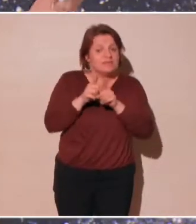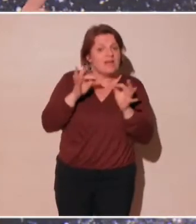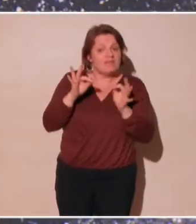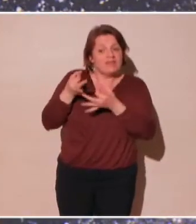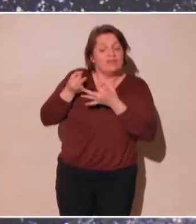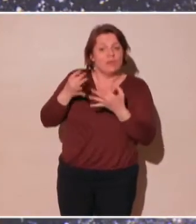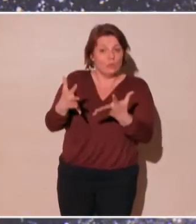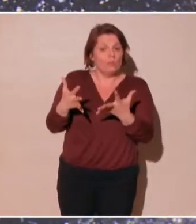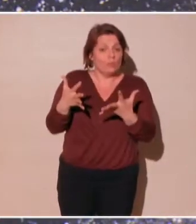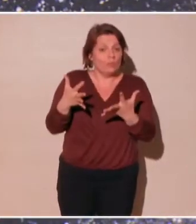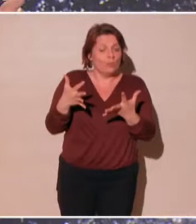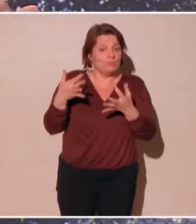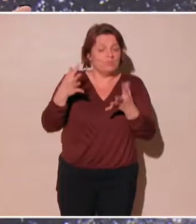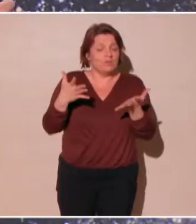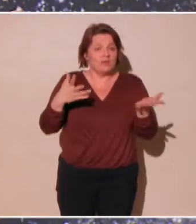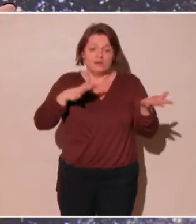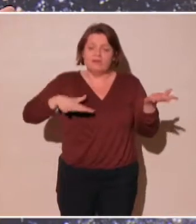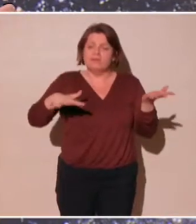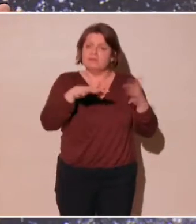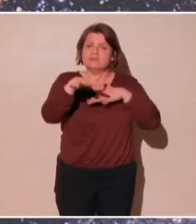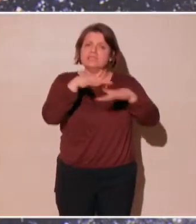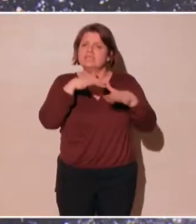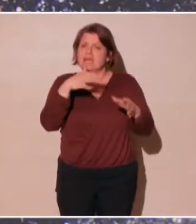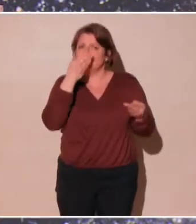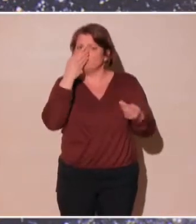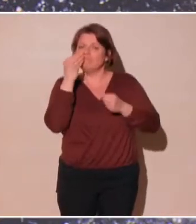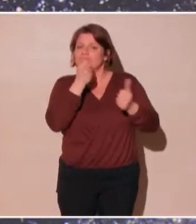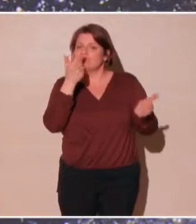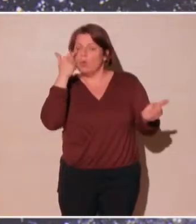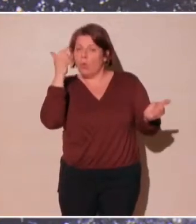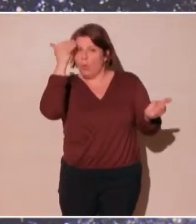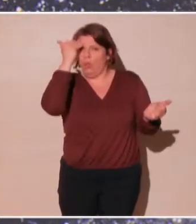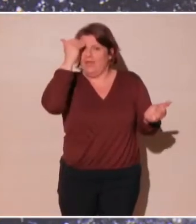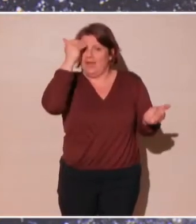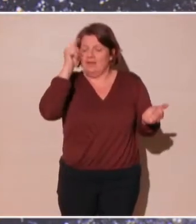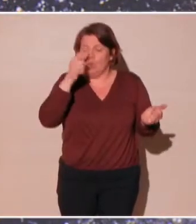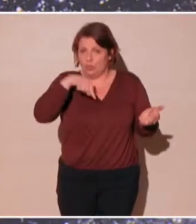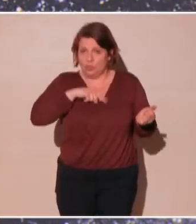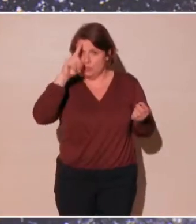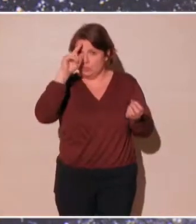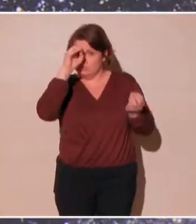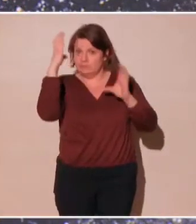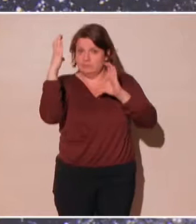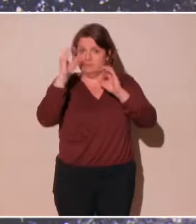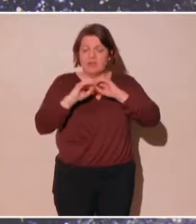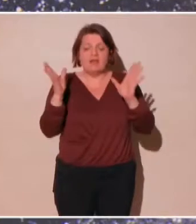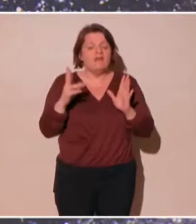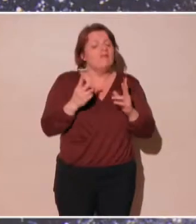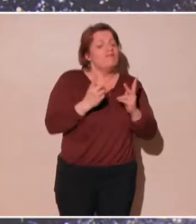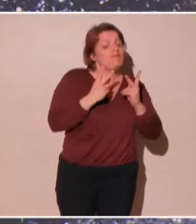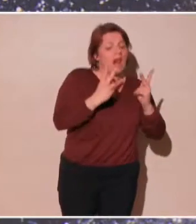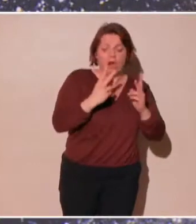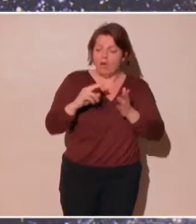a time conflict as well. So this is something that we know quite a bit about. And this is